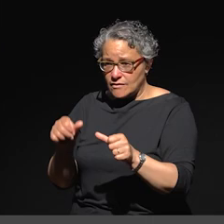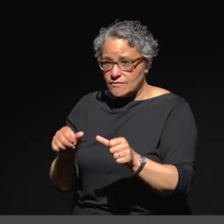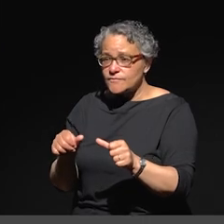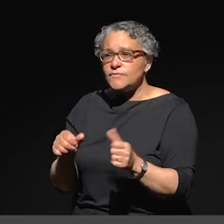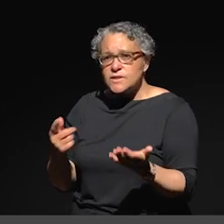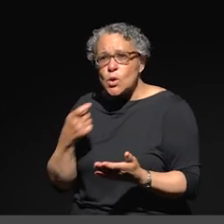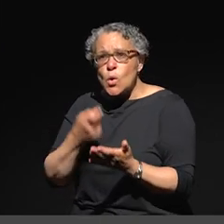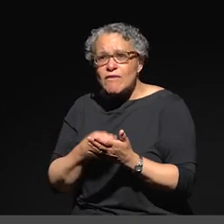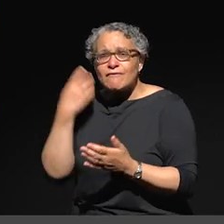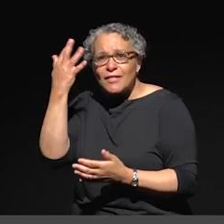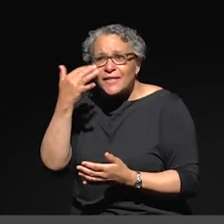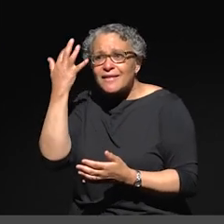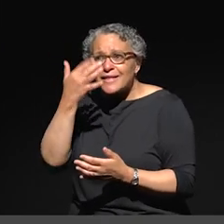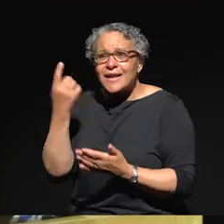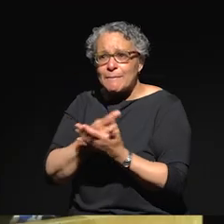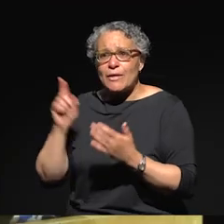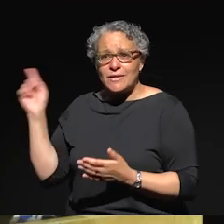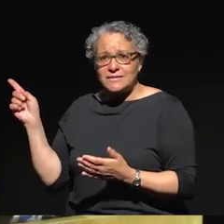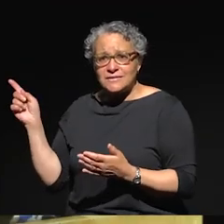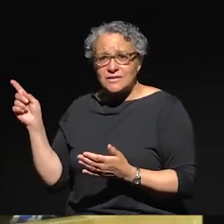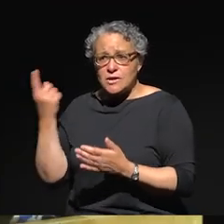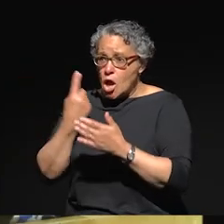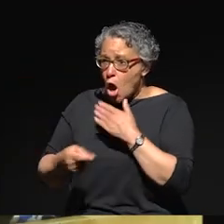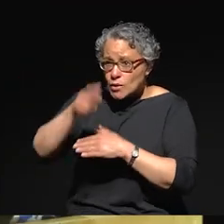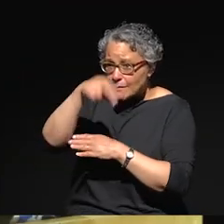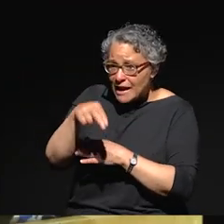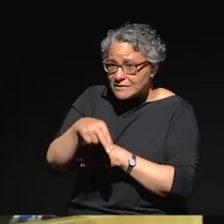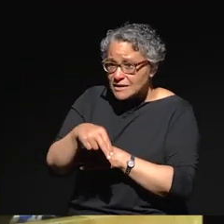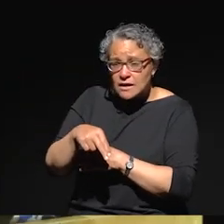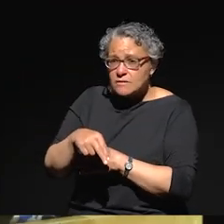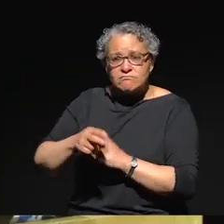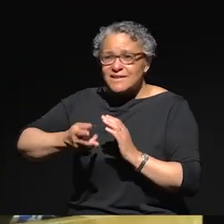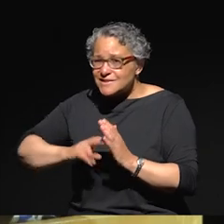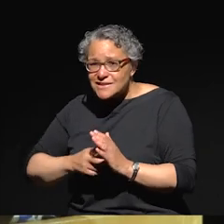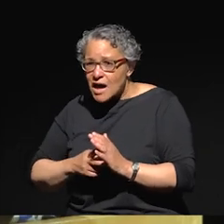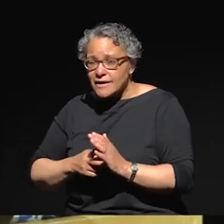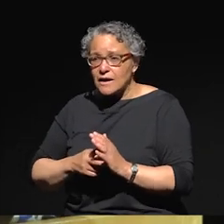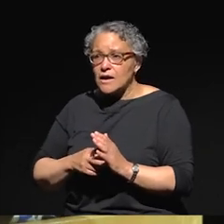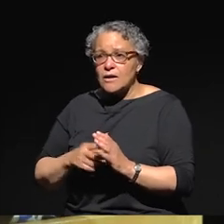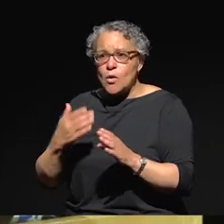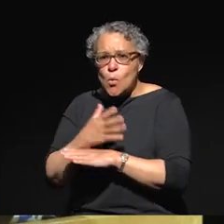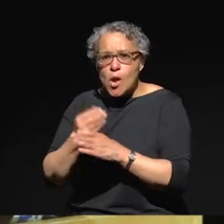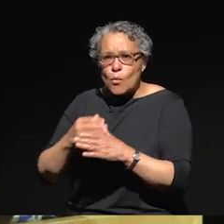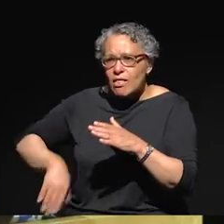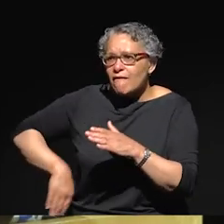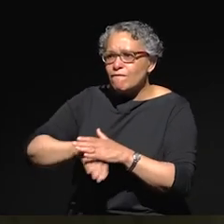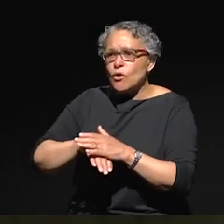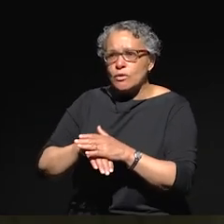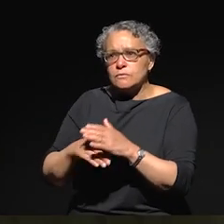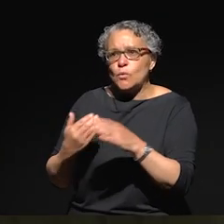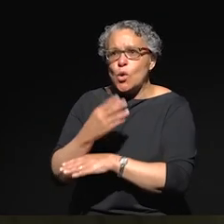is thinking now. He's thinking much broader than painting. He's a designer and an entrepreneur, and he works at these total works of